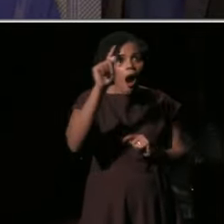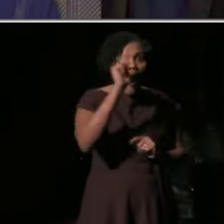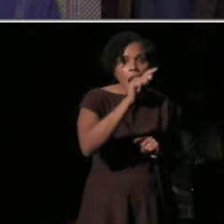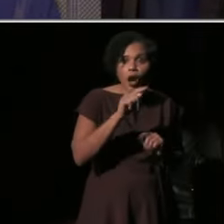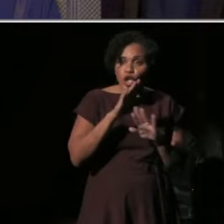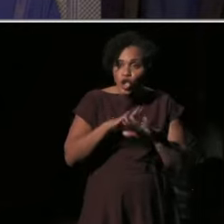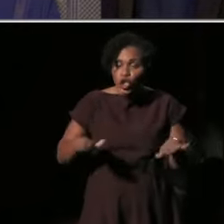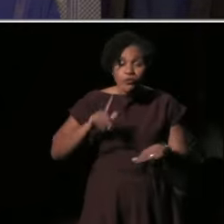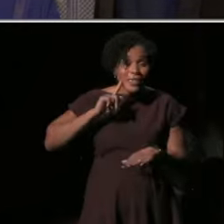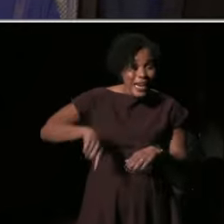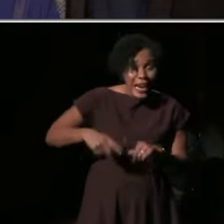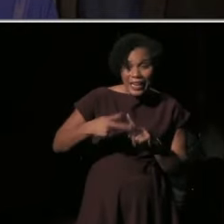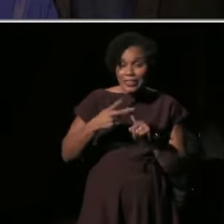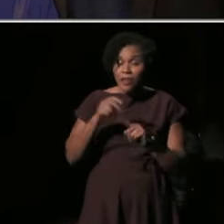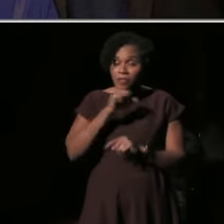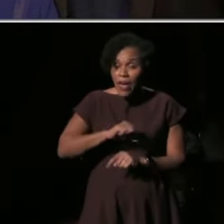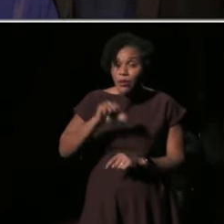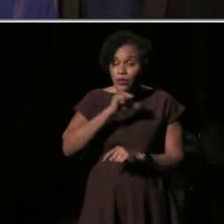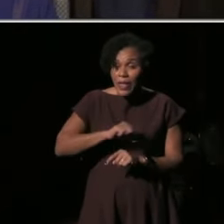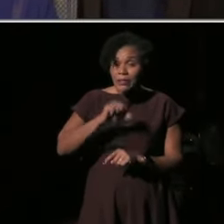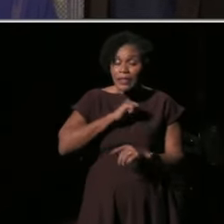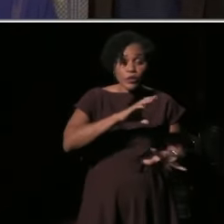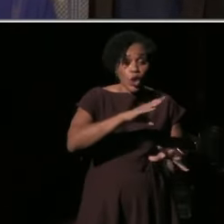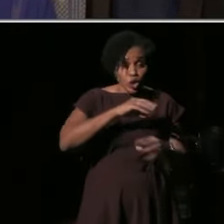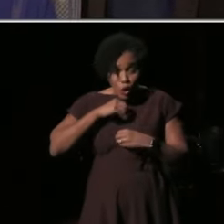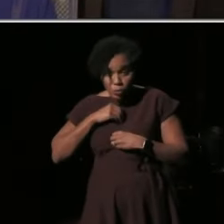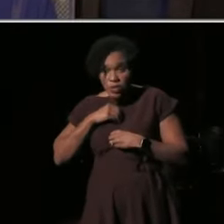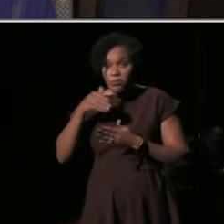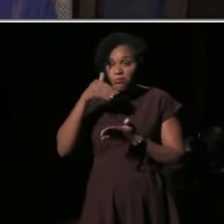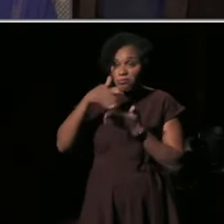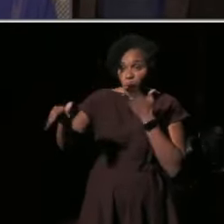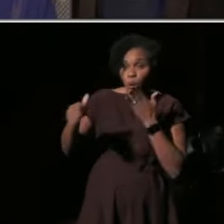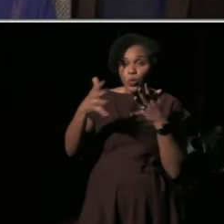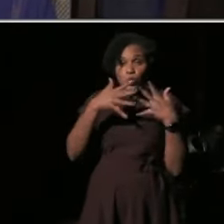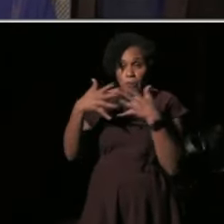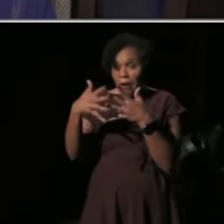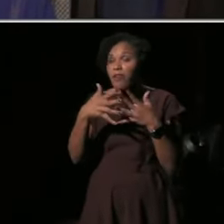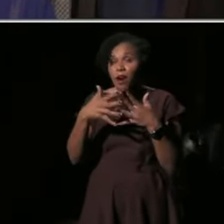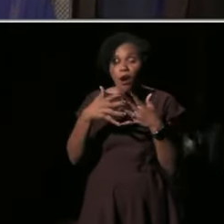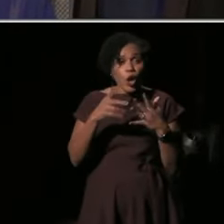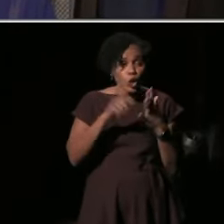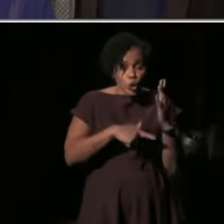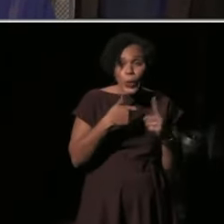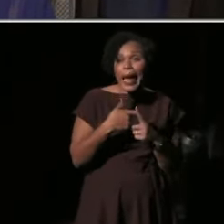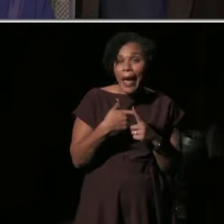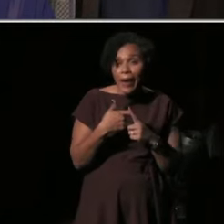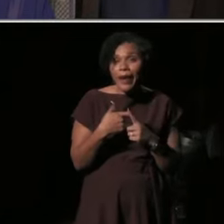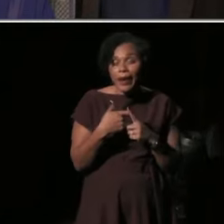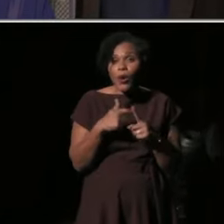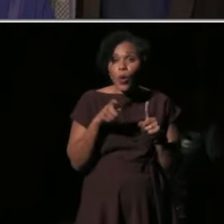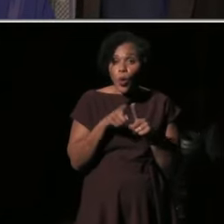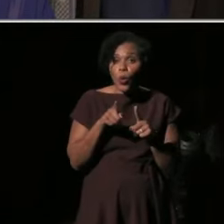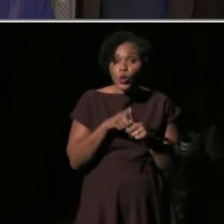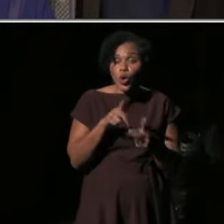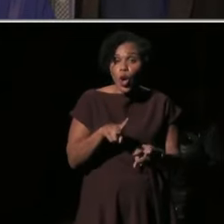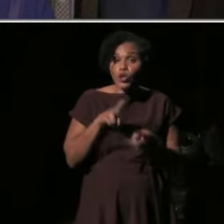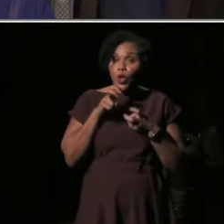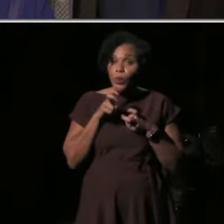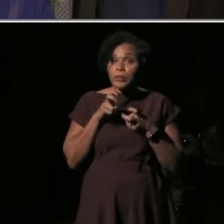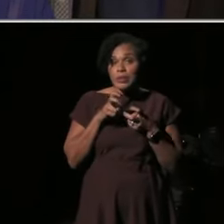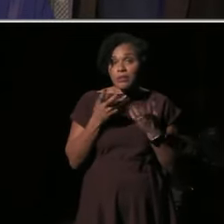were adopted, trafficked to America, to the UK, and also adopted within